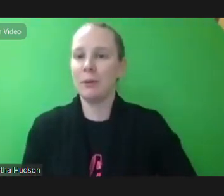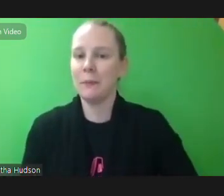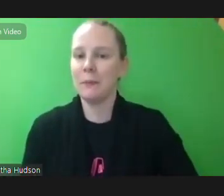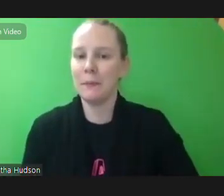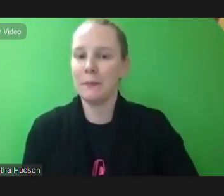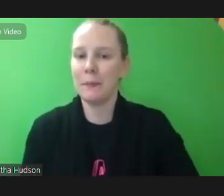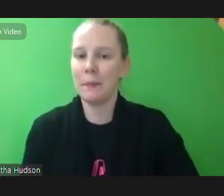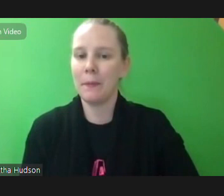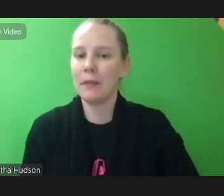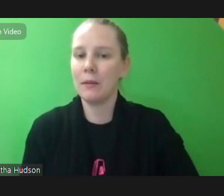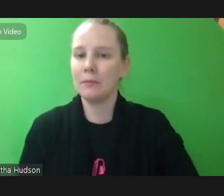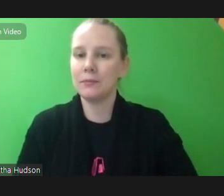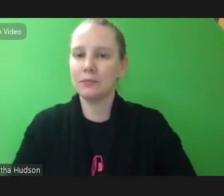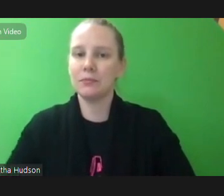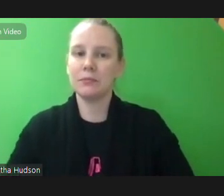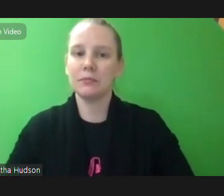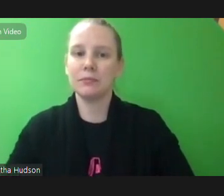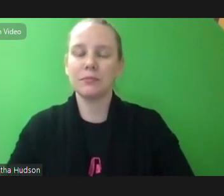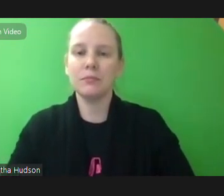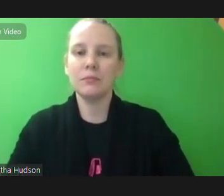shape.